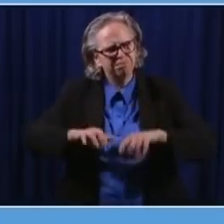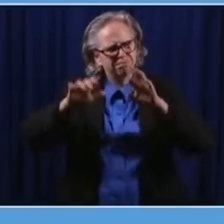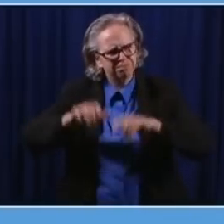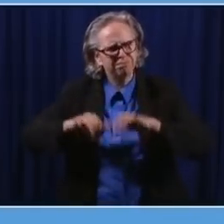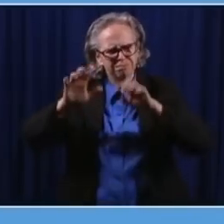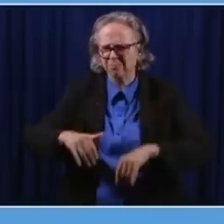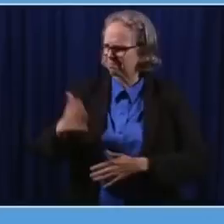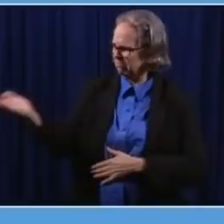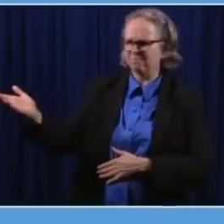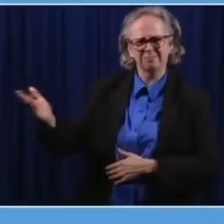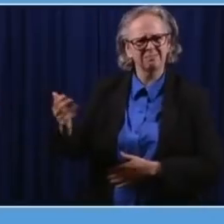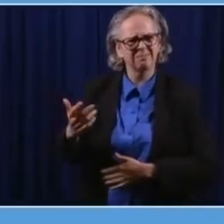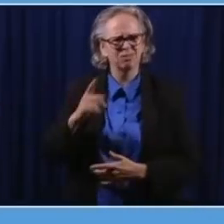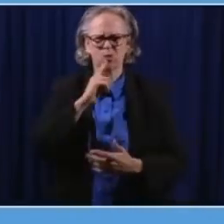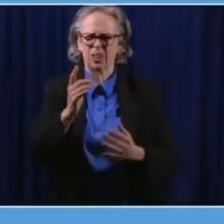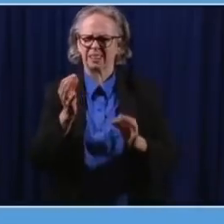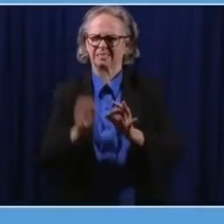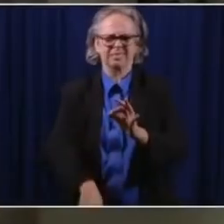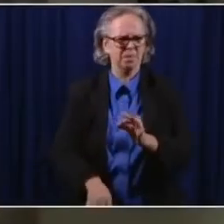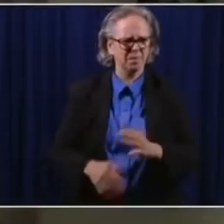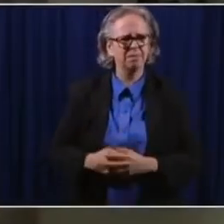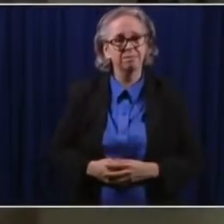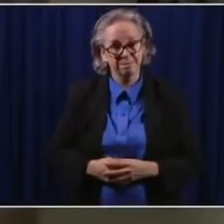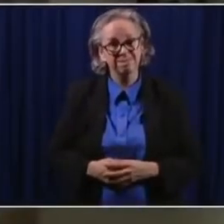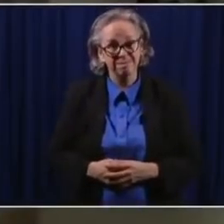census form, and so we'd ask you to do that.